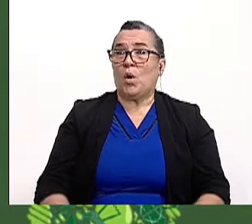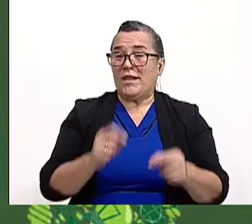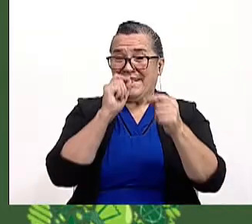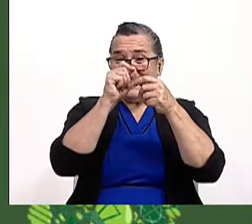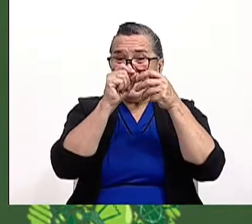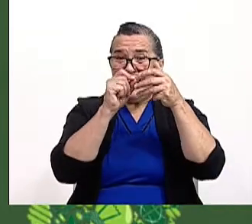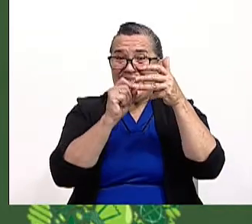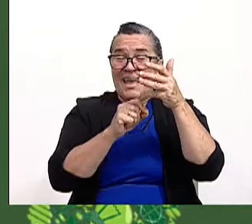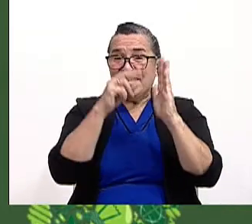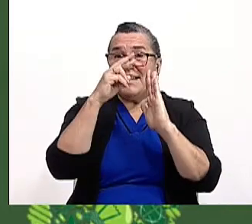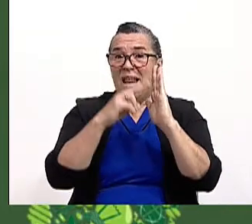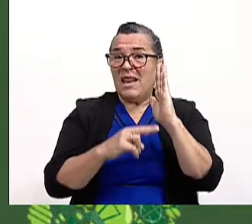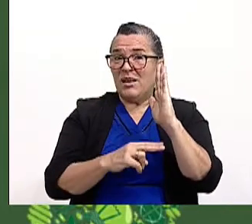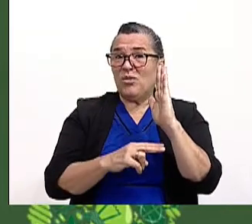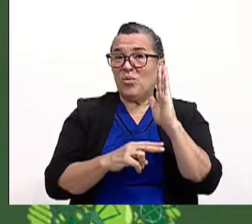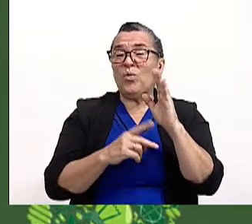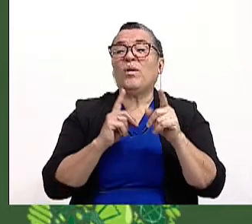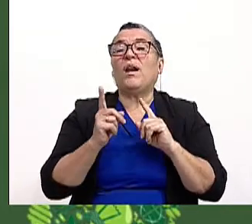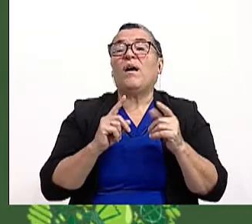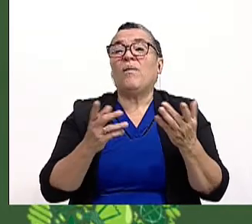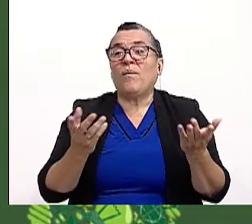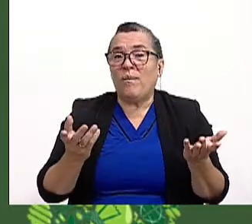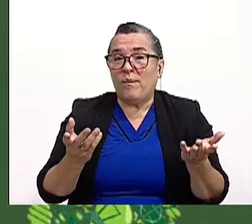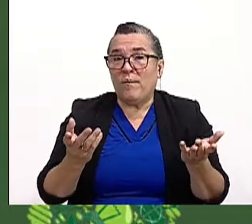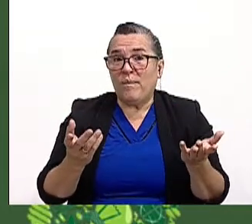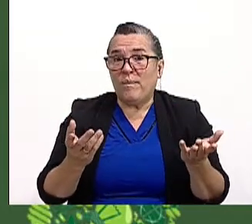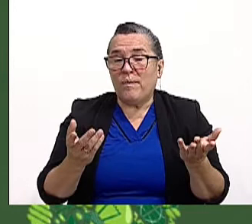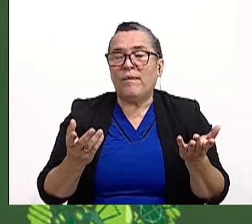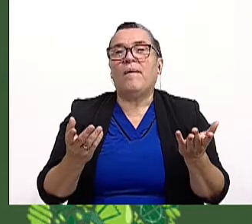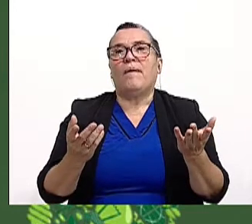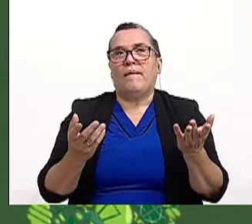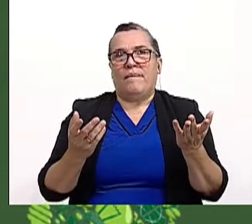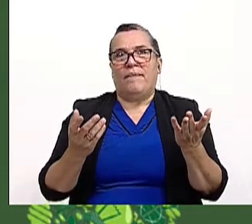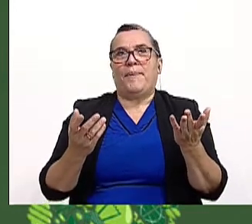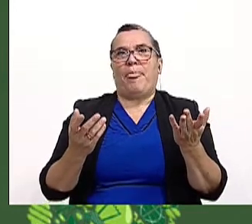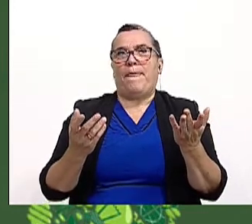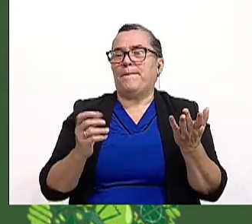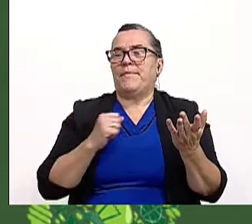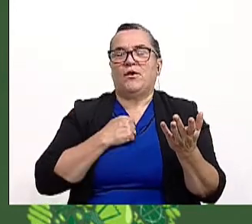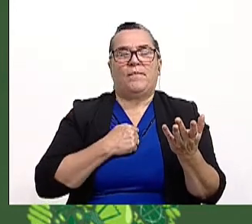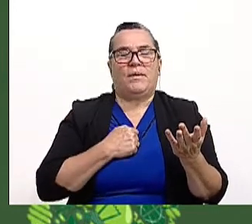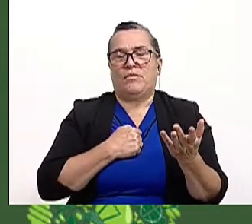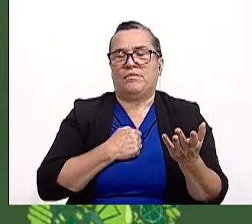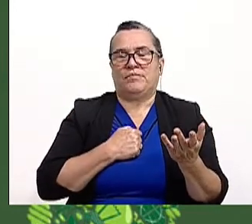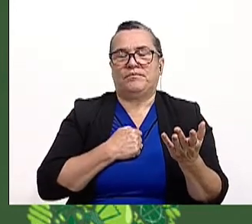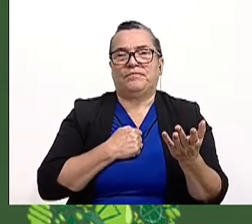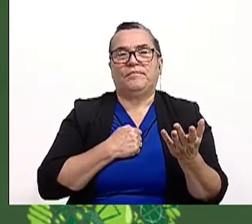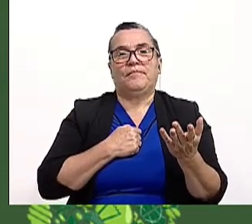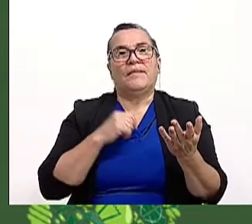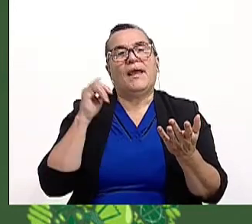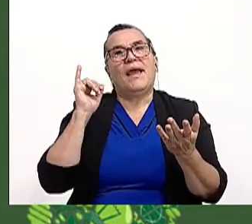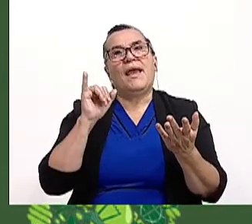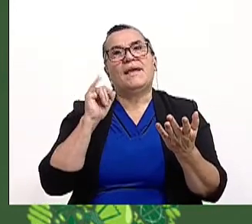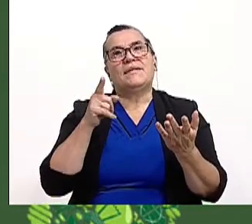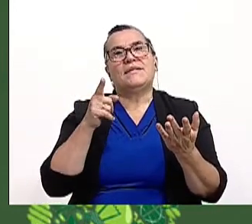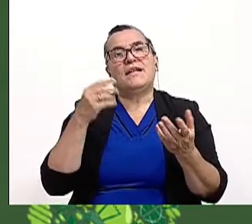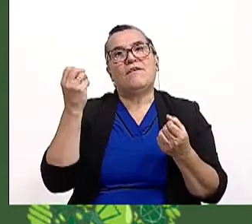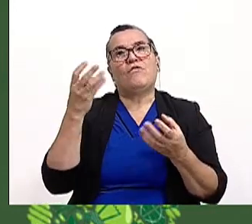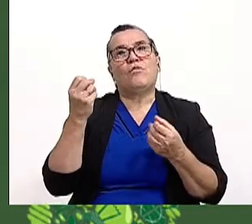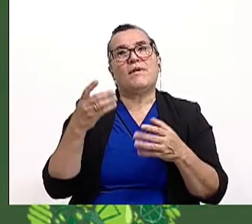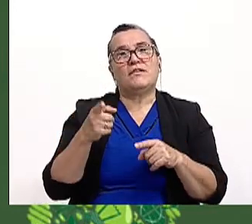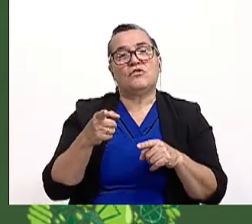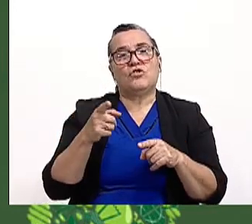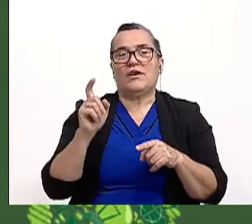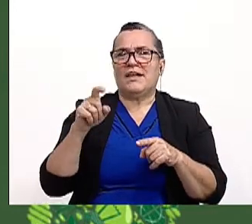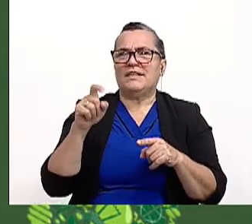Okay, so it says, what is the reading about? Well, no, I'm sorry. This is for the information